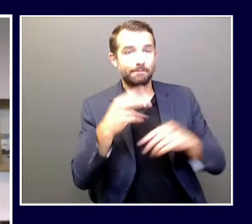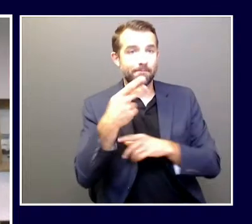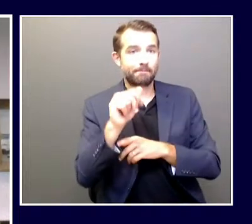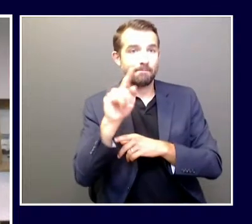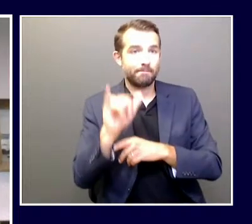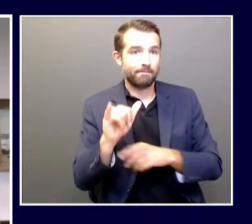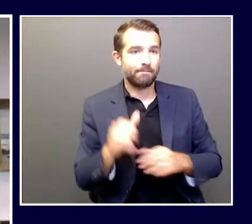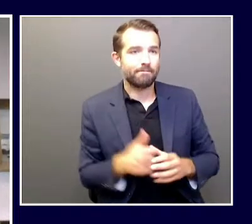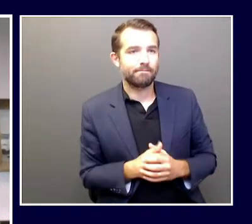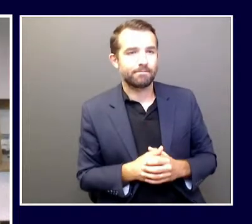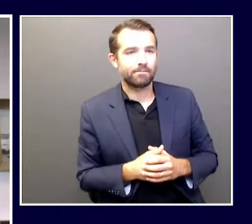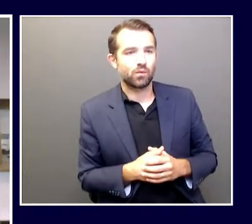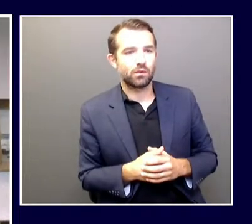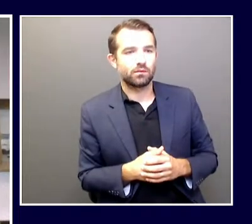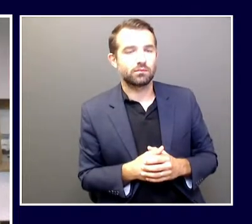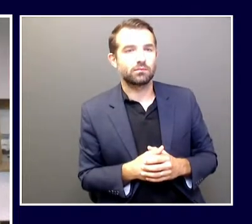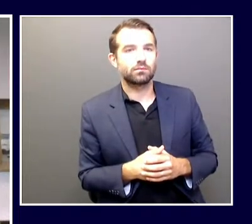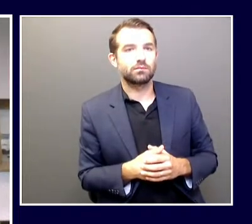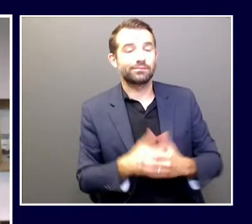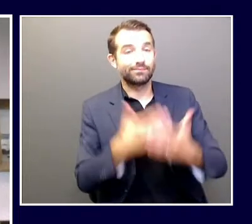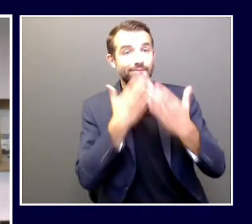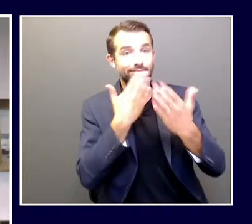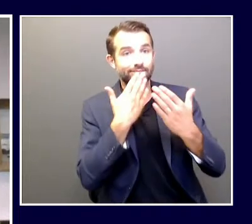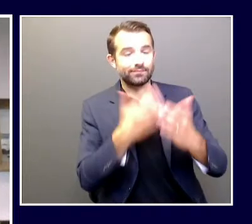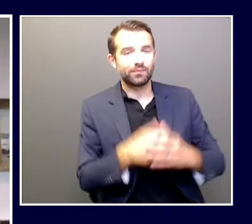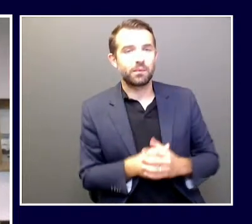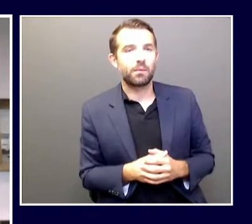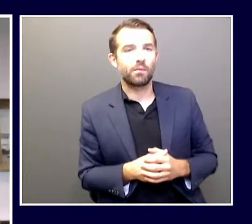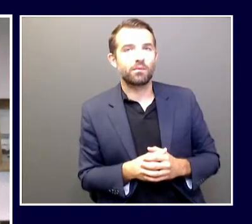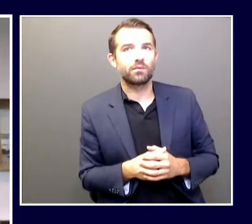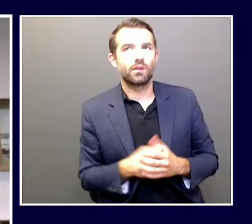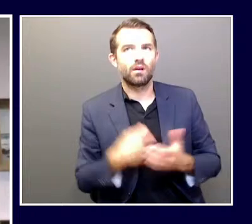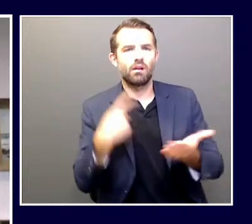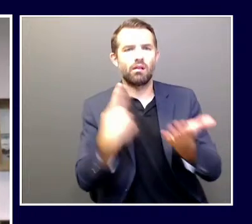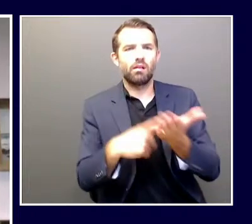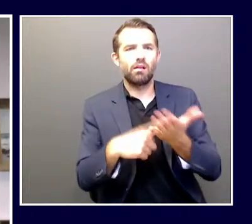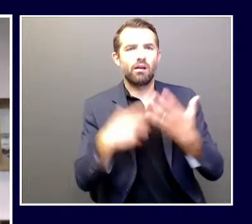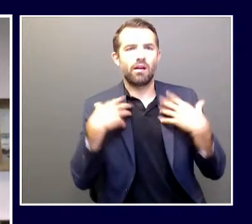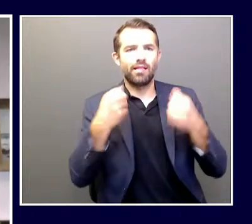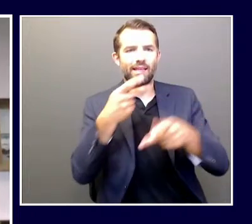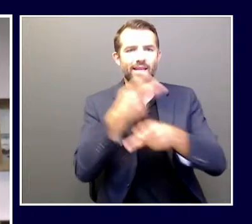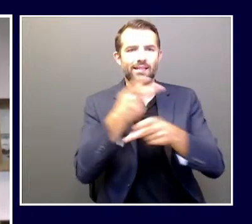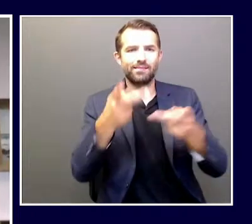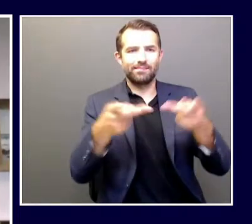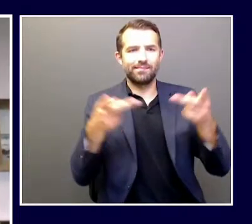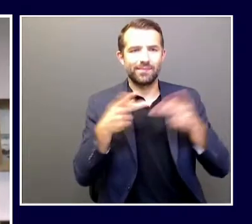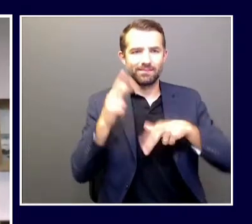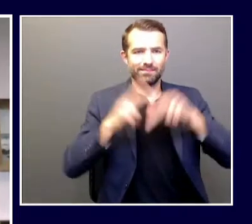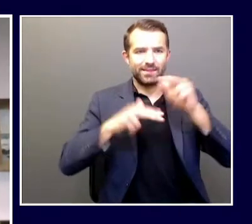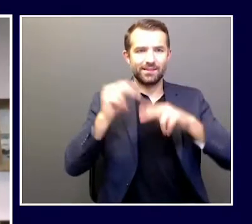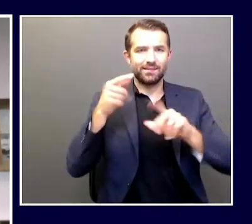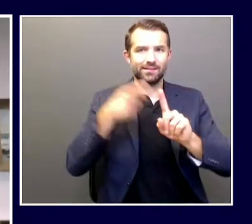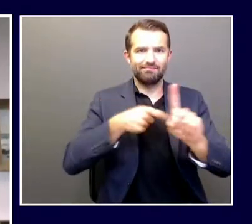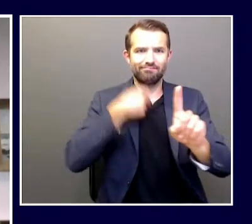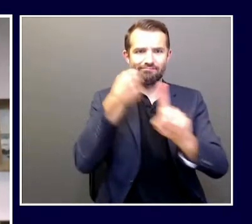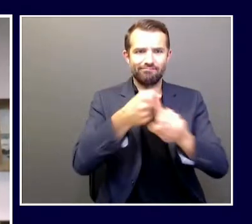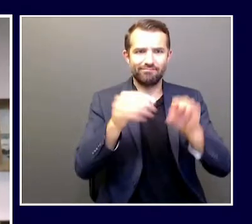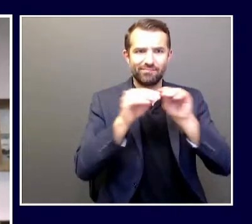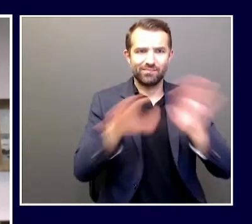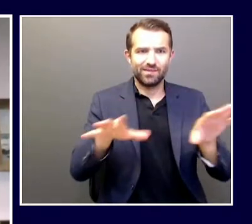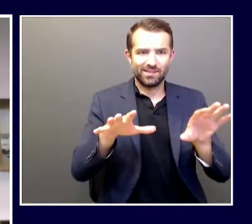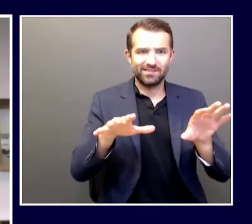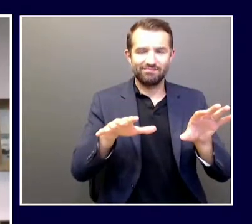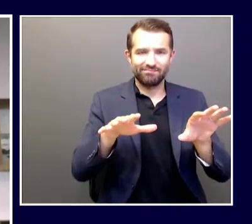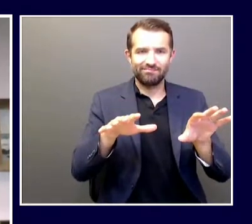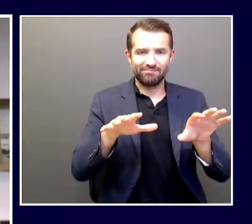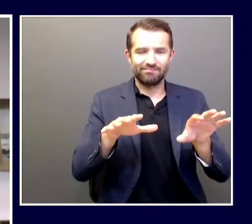Shah. You talked about outbreaks at healthcare facilities. First, can you actually tell us, how many outbreak investigations? You've got